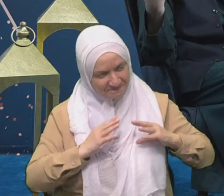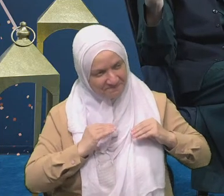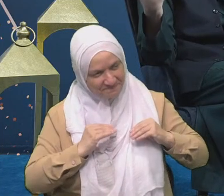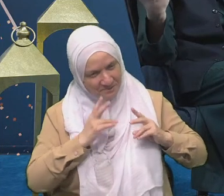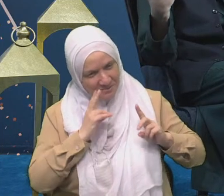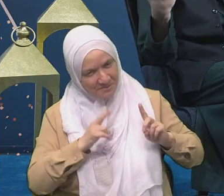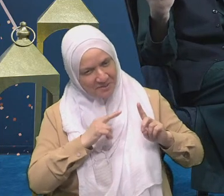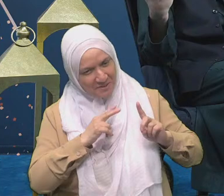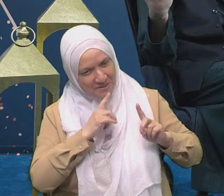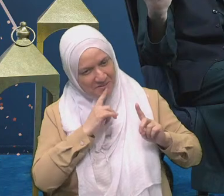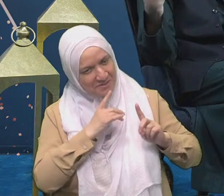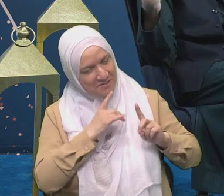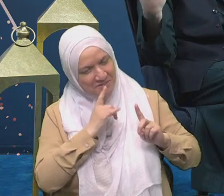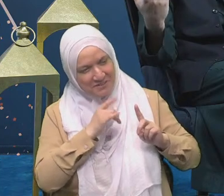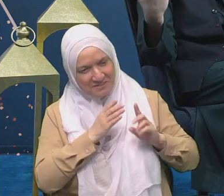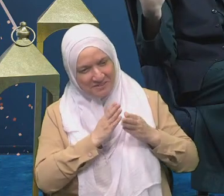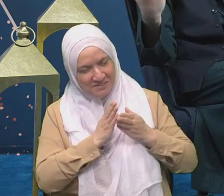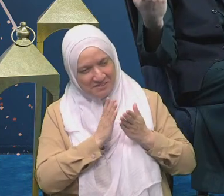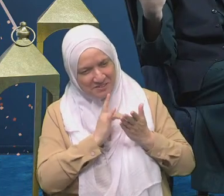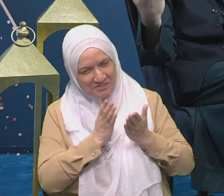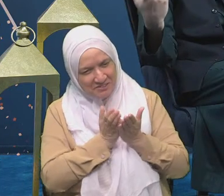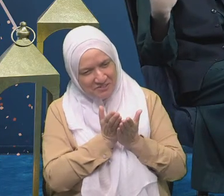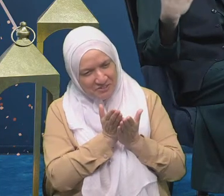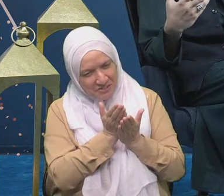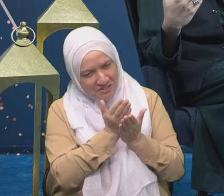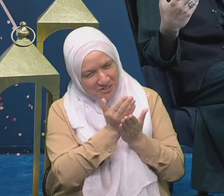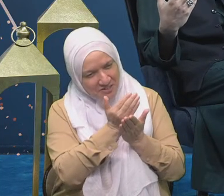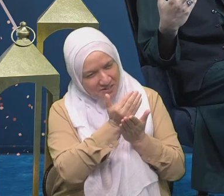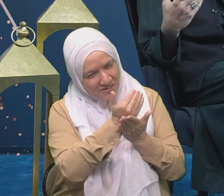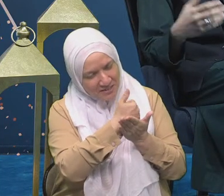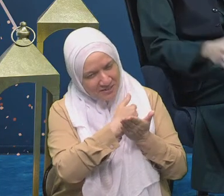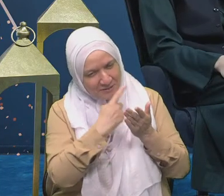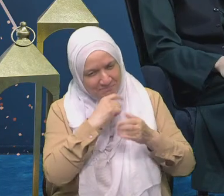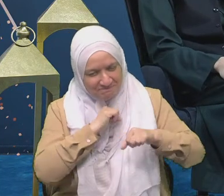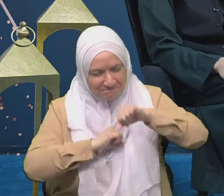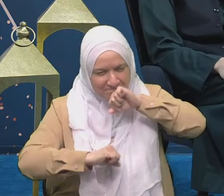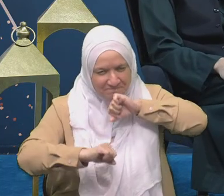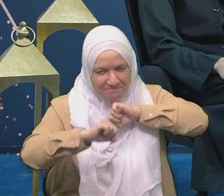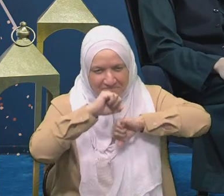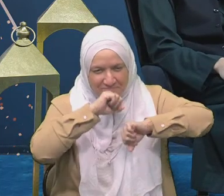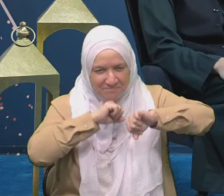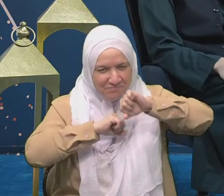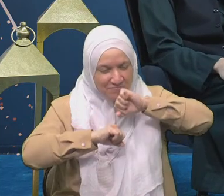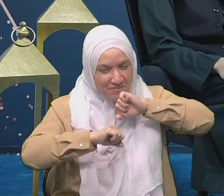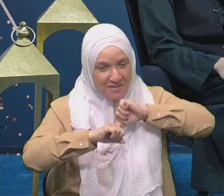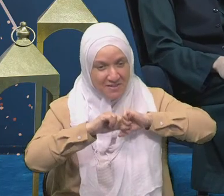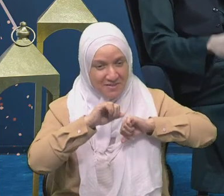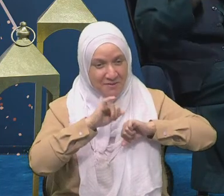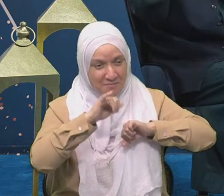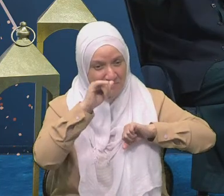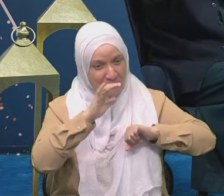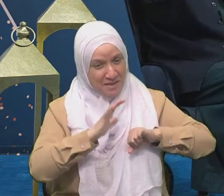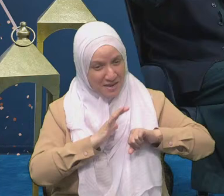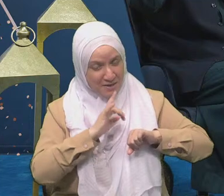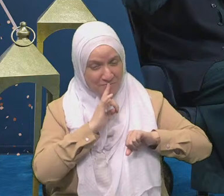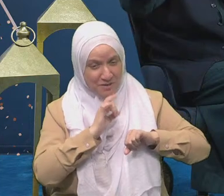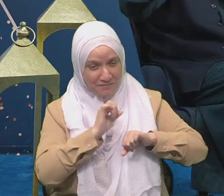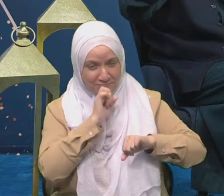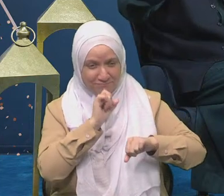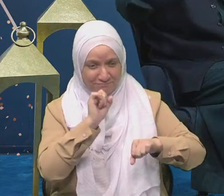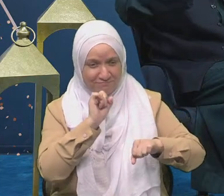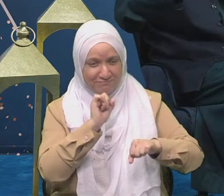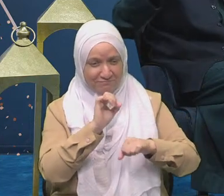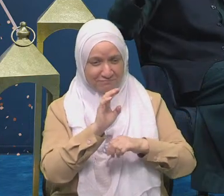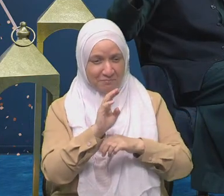you know, he was at the Mayo Clinic, and Islamophobes cost him his job at the Mayo Clinic. And I remember like going to see him and like, man, like you lose a position at the